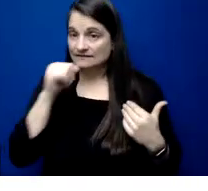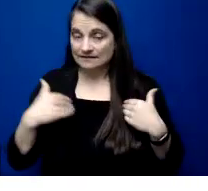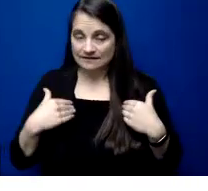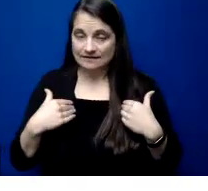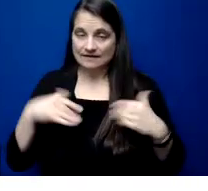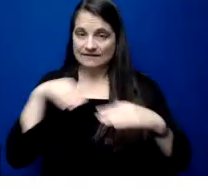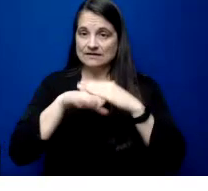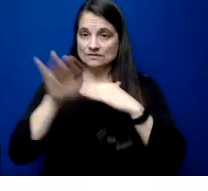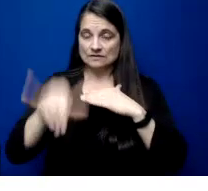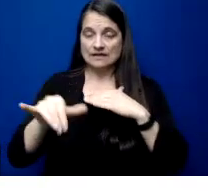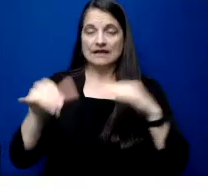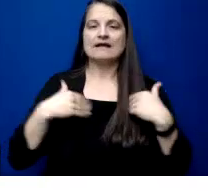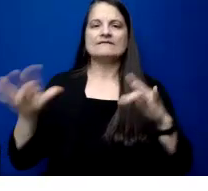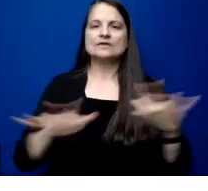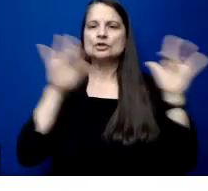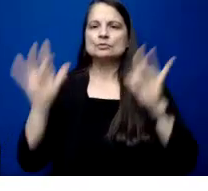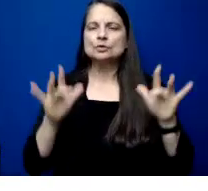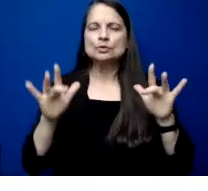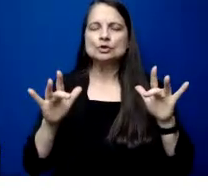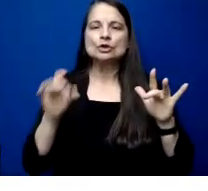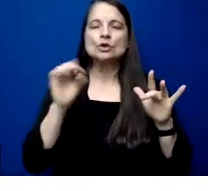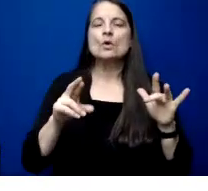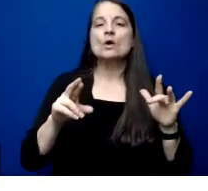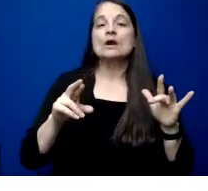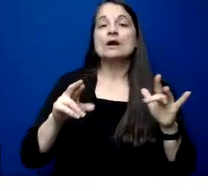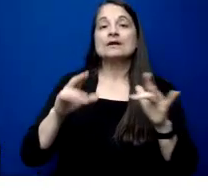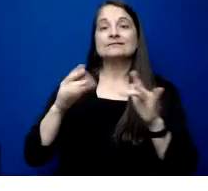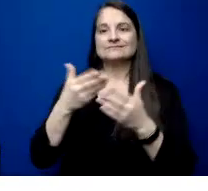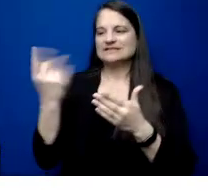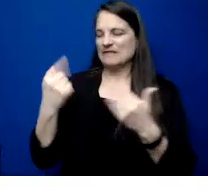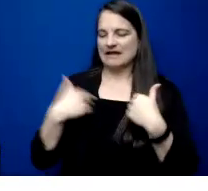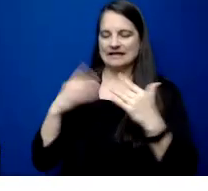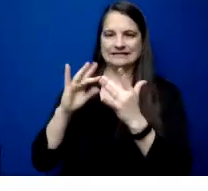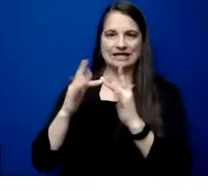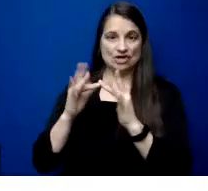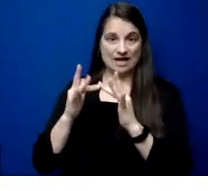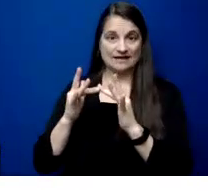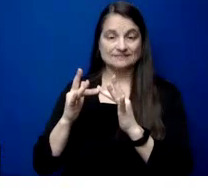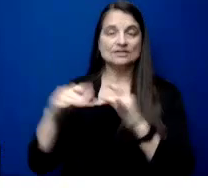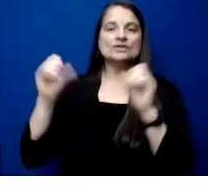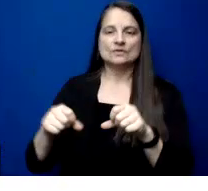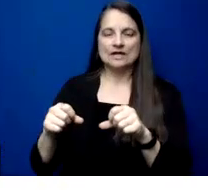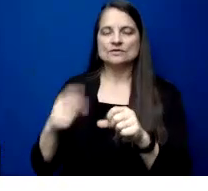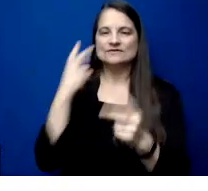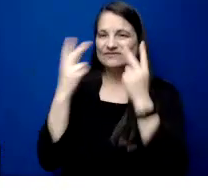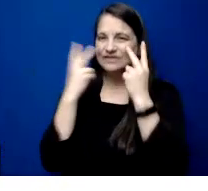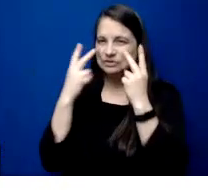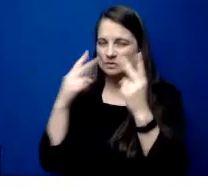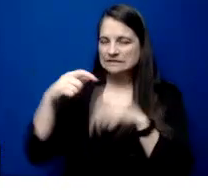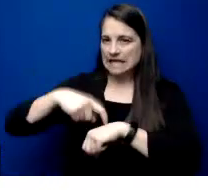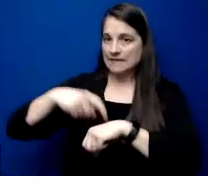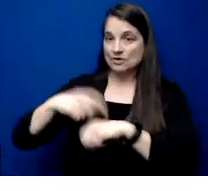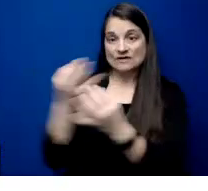having a computer or a device with an internet browser, there are visual timers that are totally free to use that